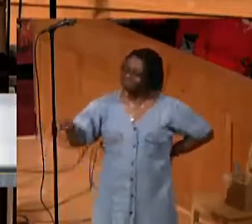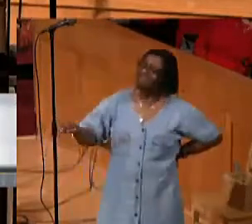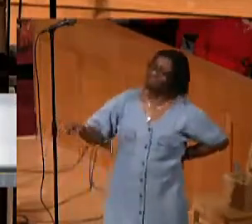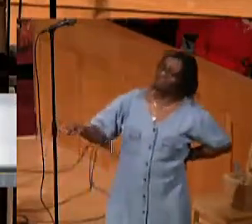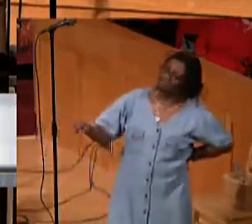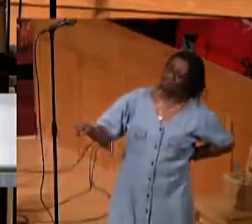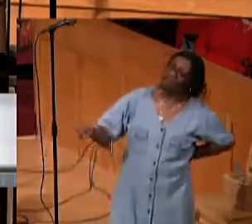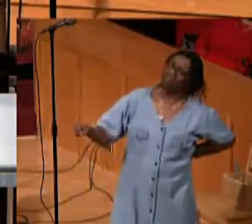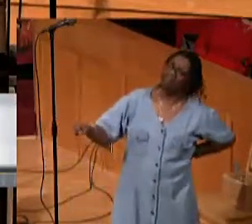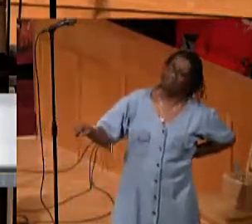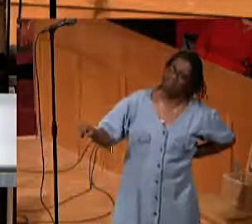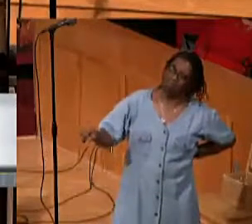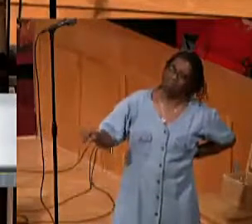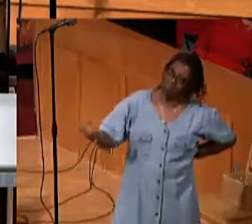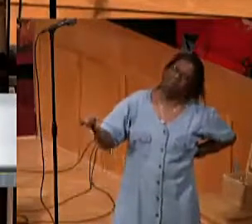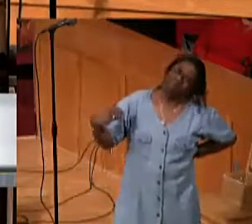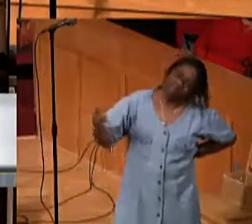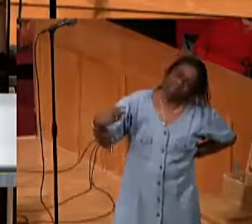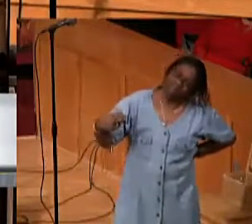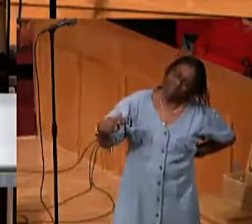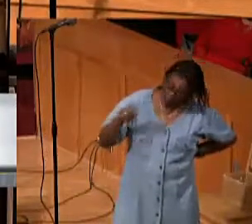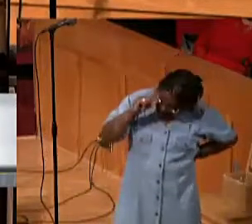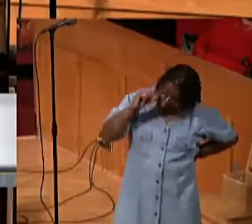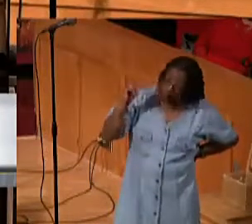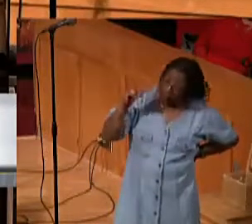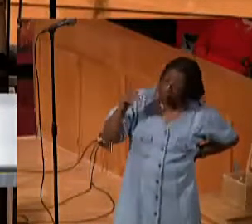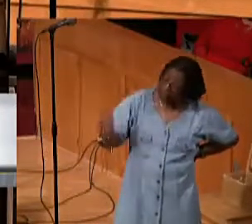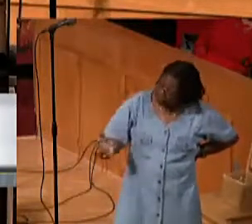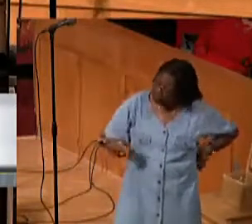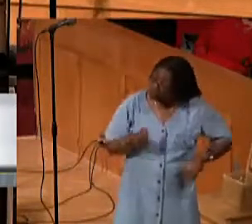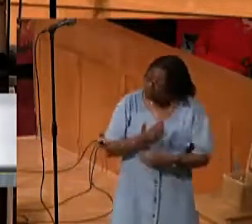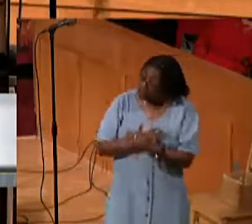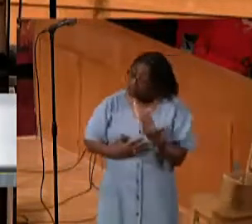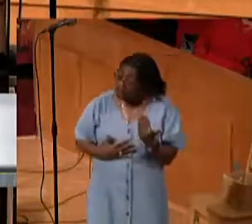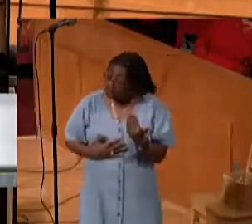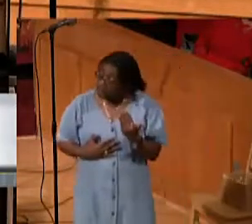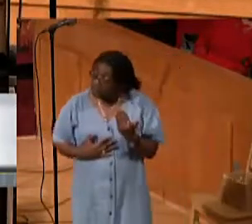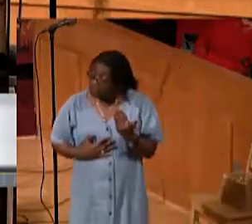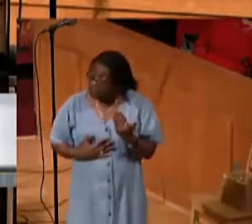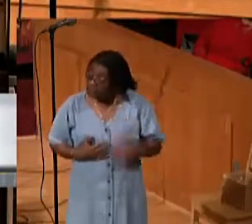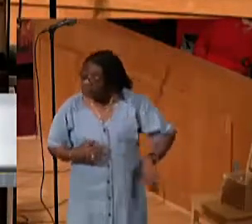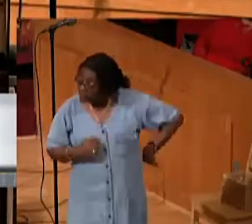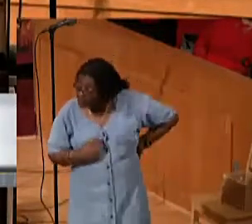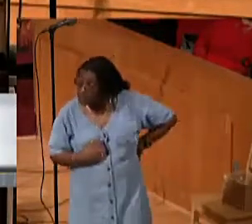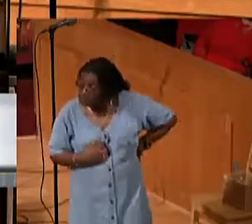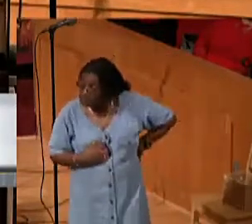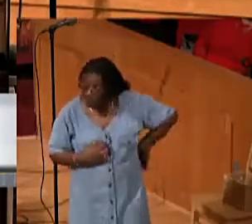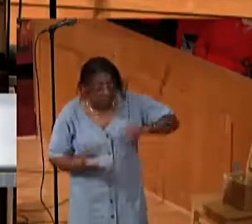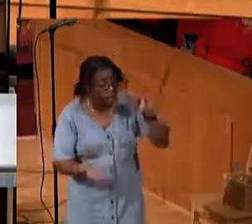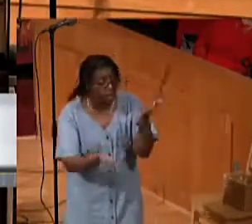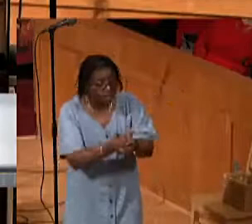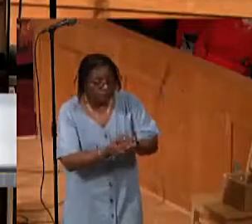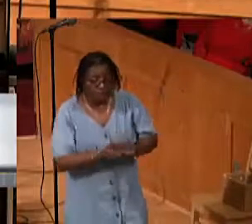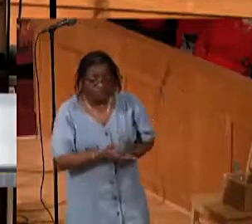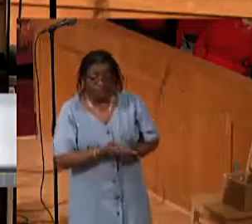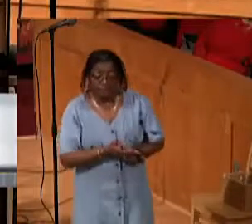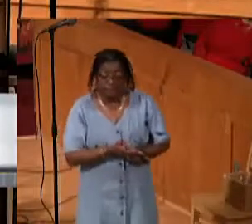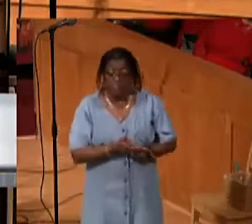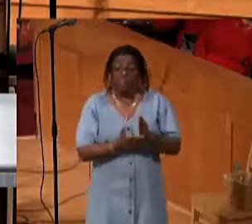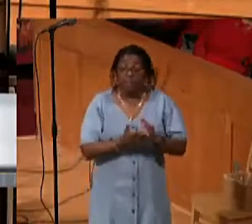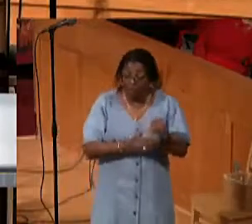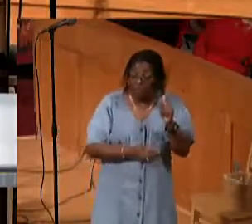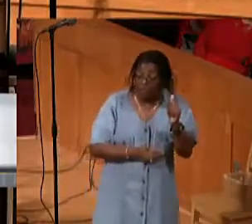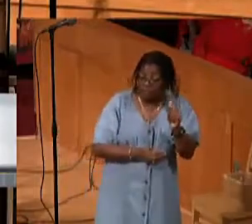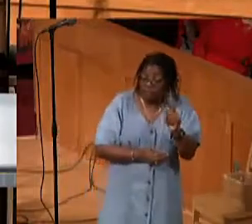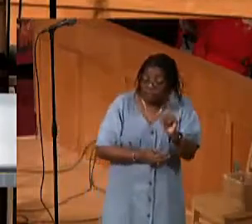Come here. He woke you up this morning. There's somebody, amen, that didn't get up this